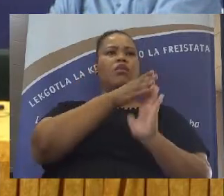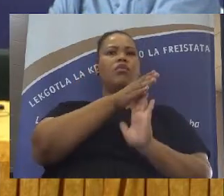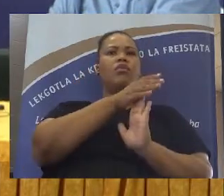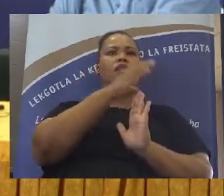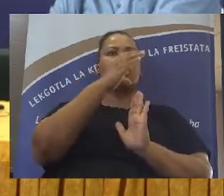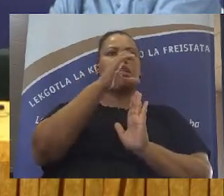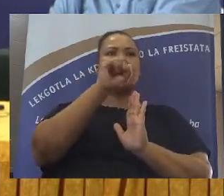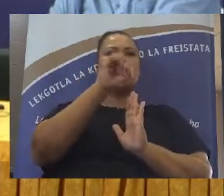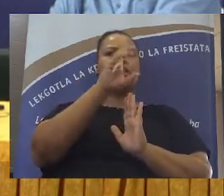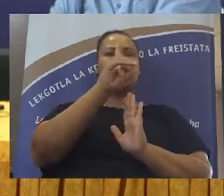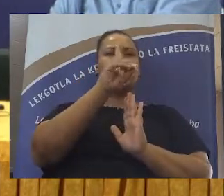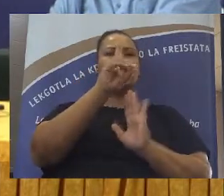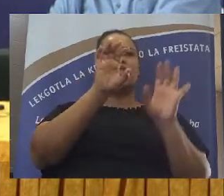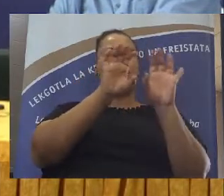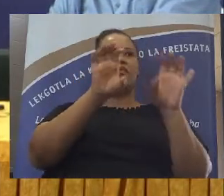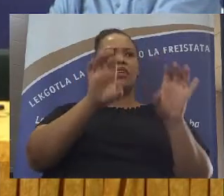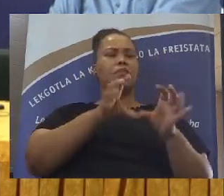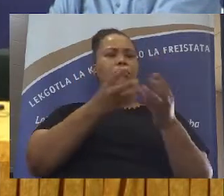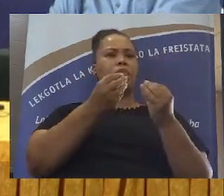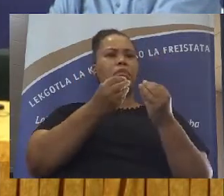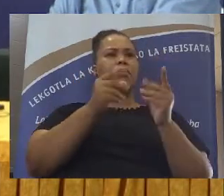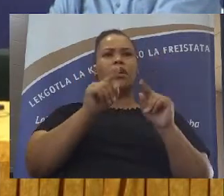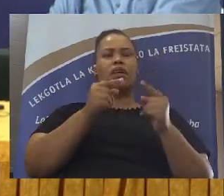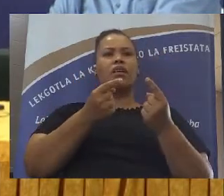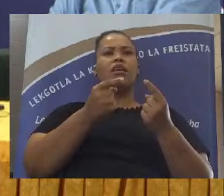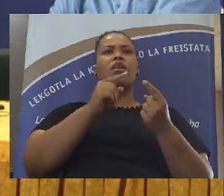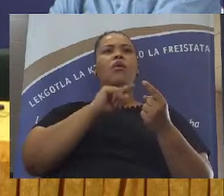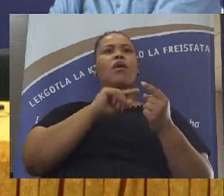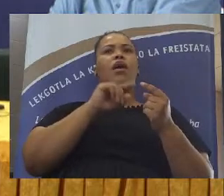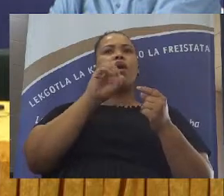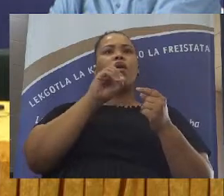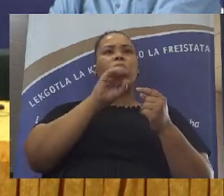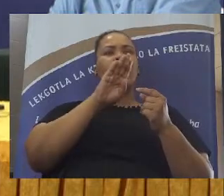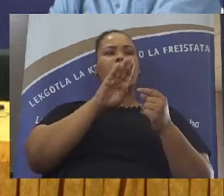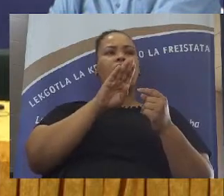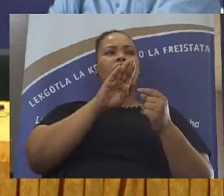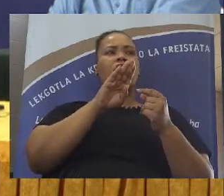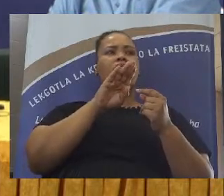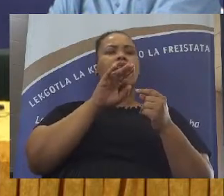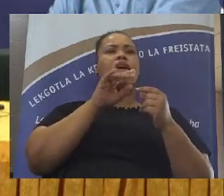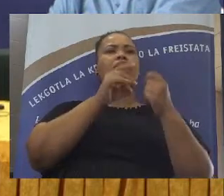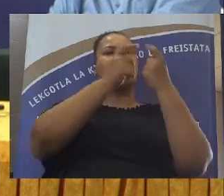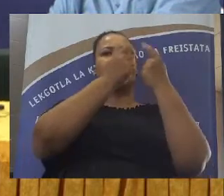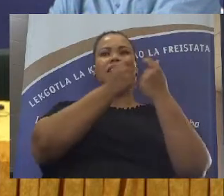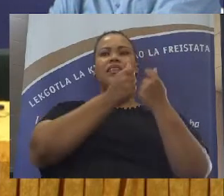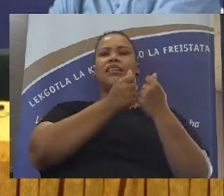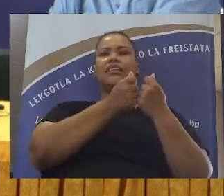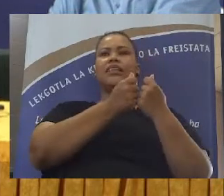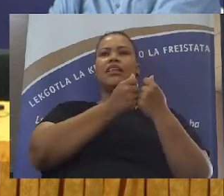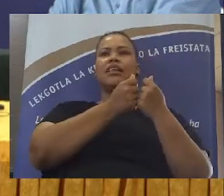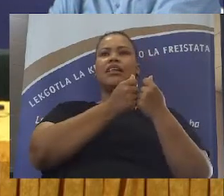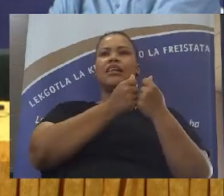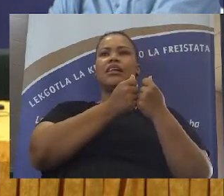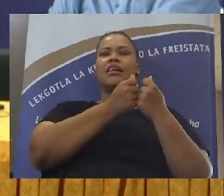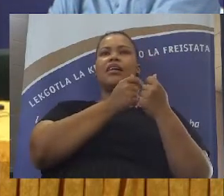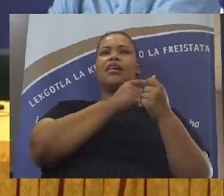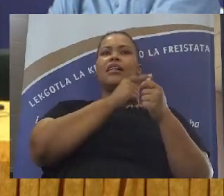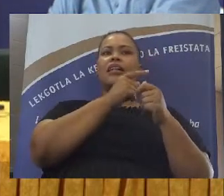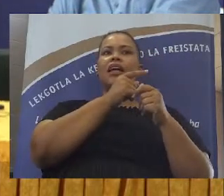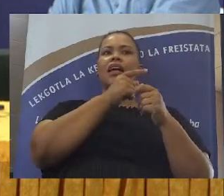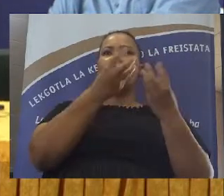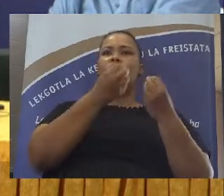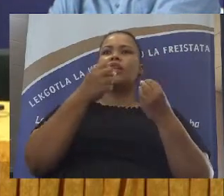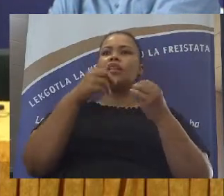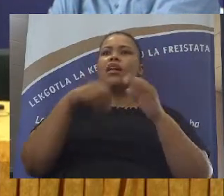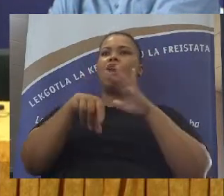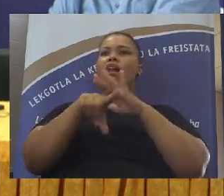CSD certificate. Why can't Bloemfontein, Provincial of Treasury, they must work with local